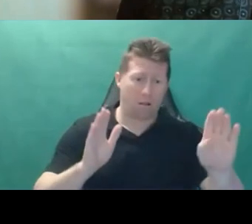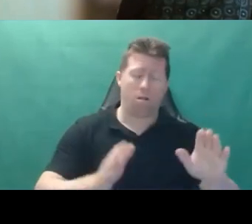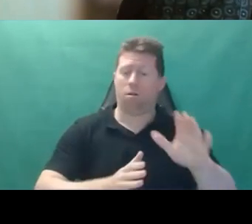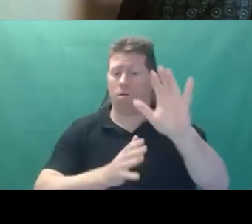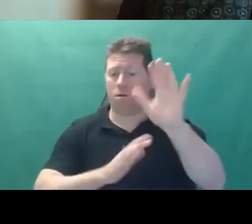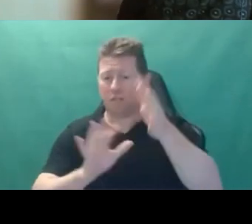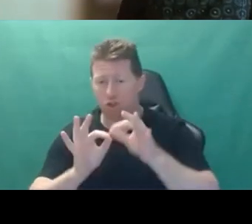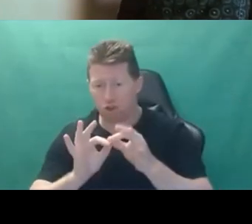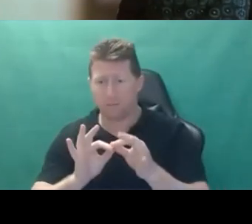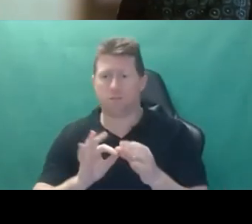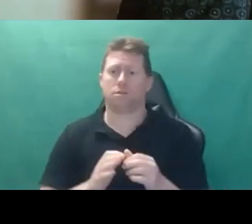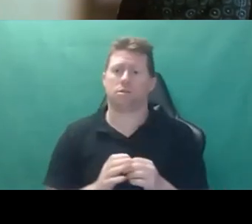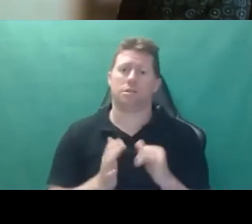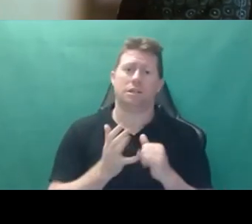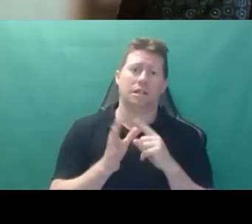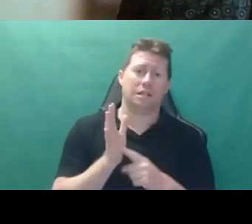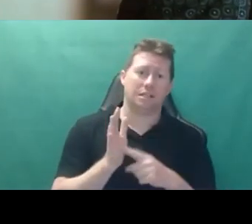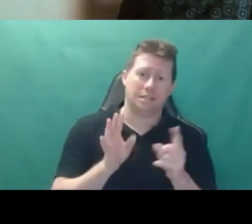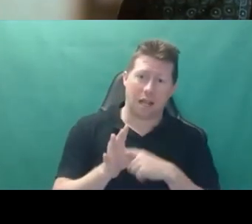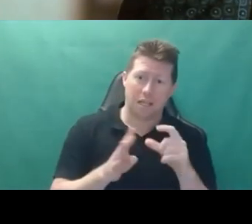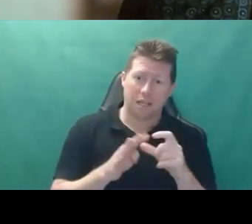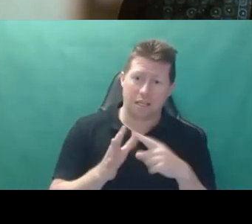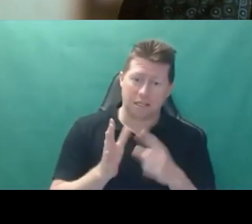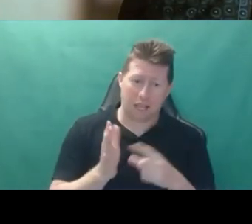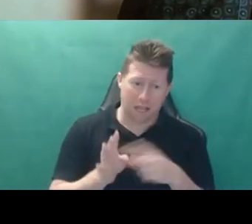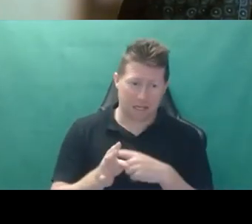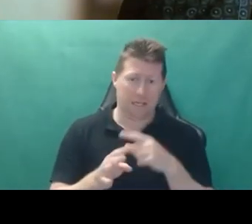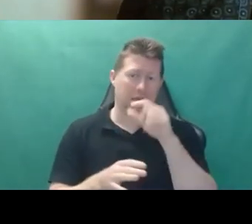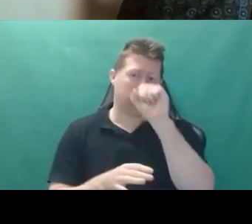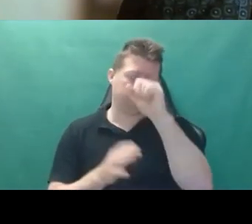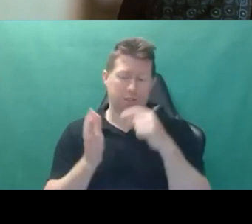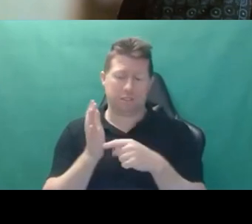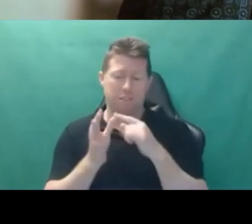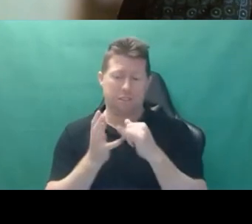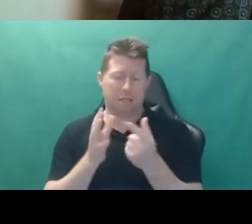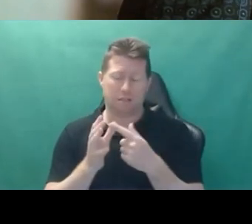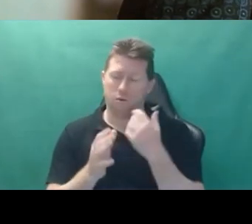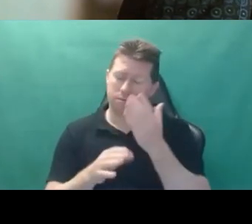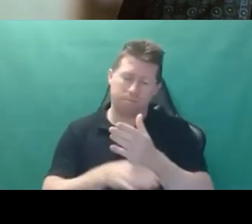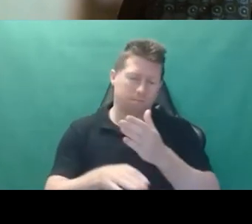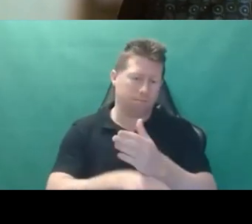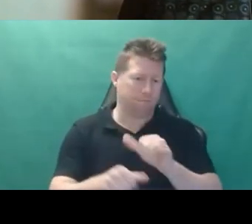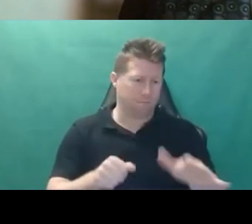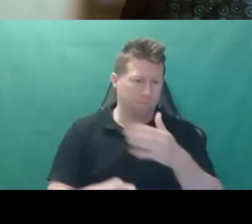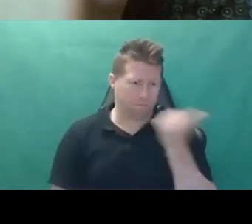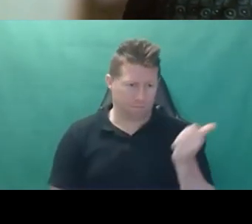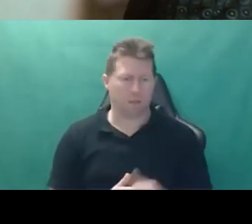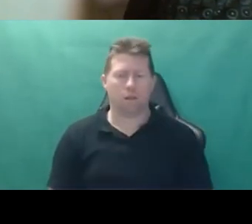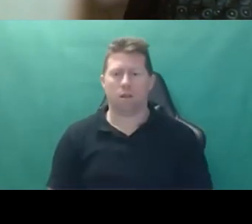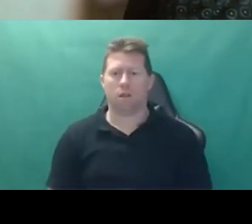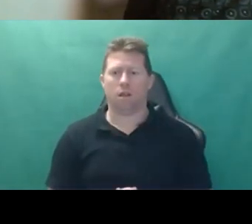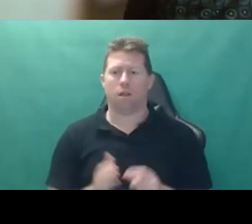interpreters, Sally Daly, um, at TASA, who always does a wonderful job. And, um, Lise